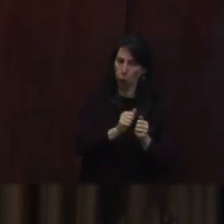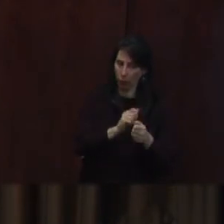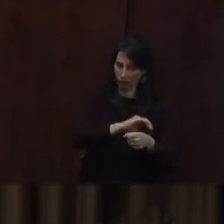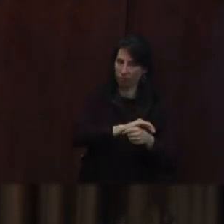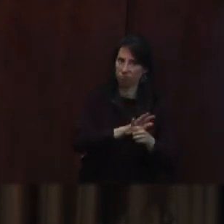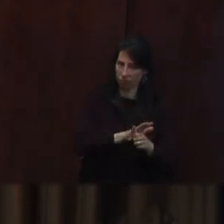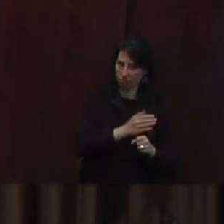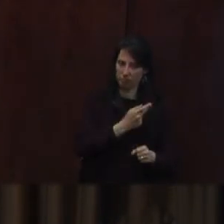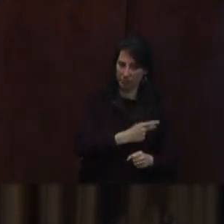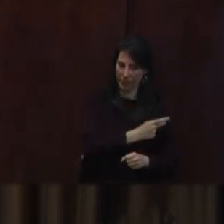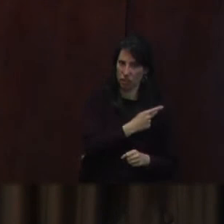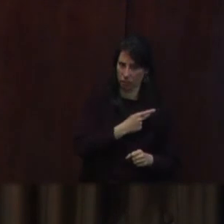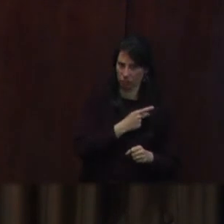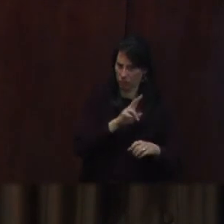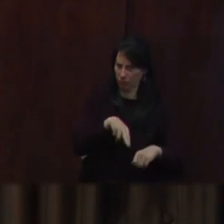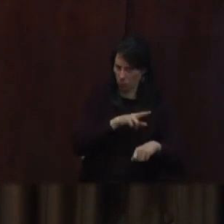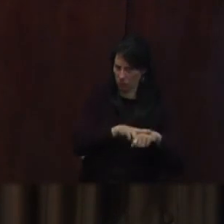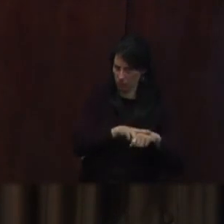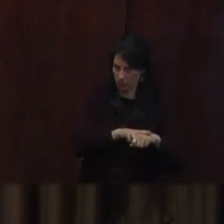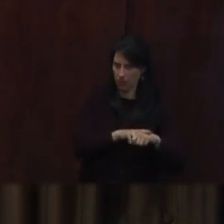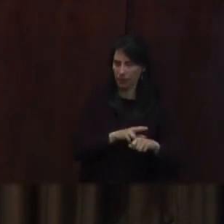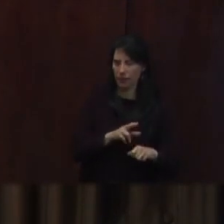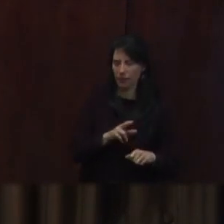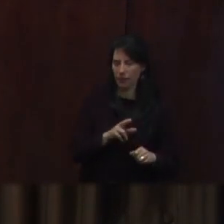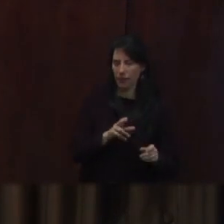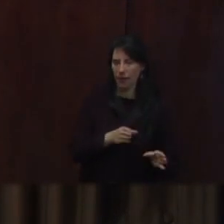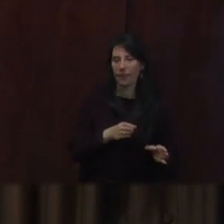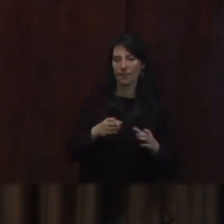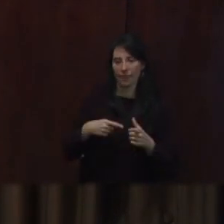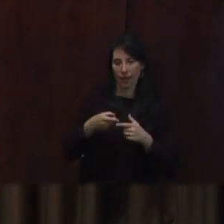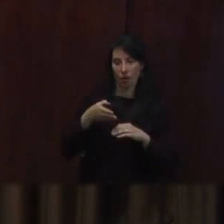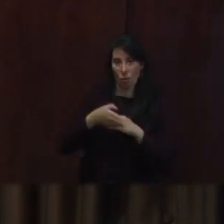their charge. And then as time has gone on, as